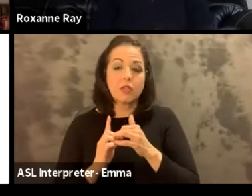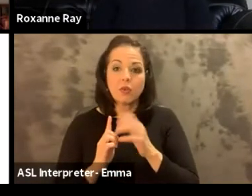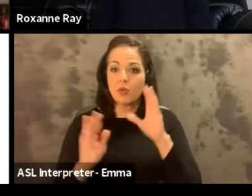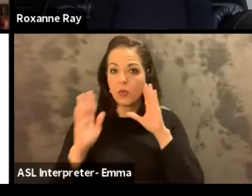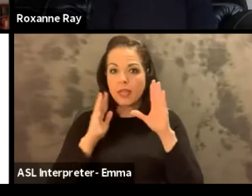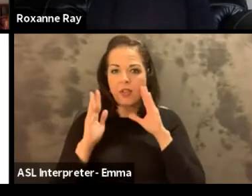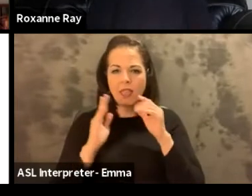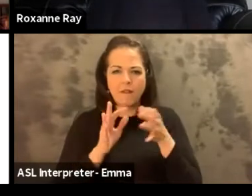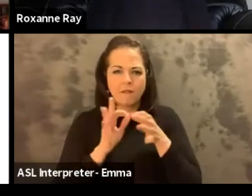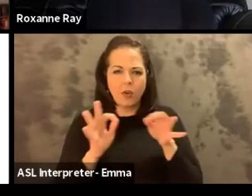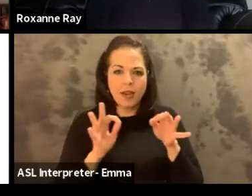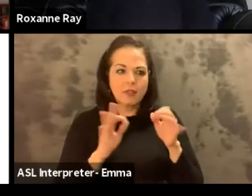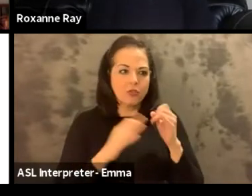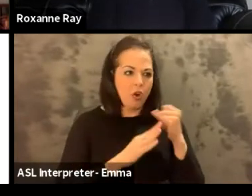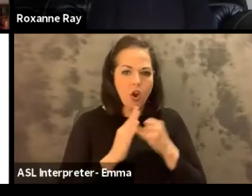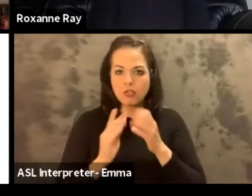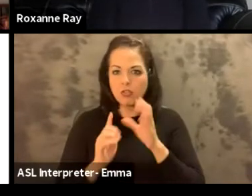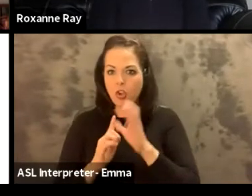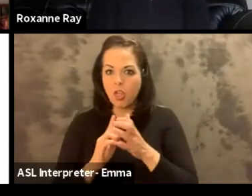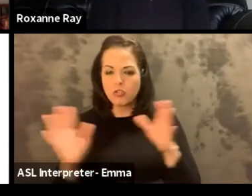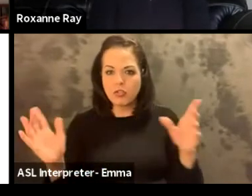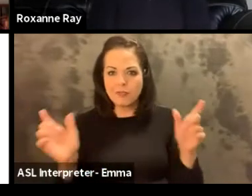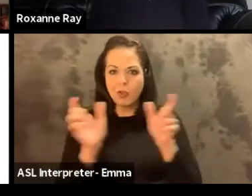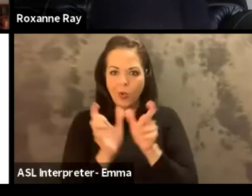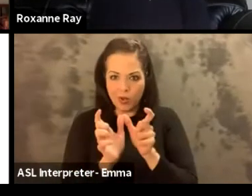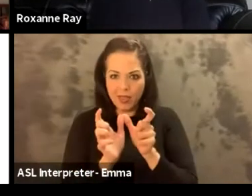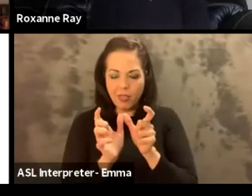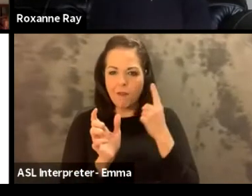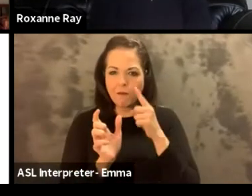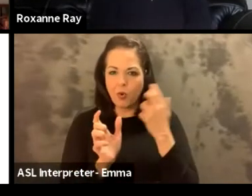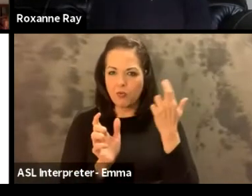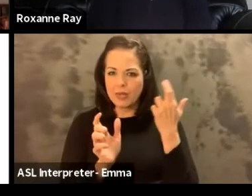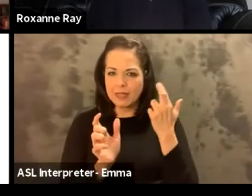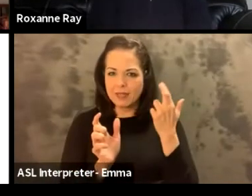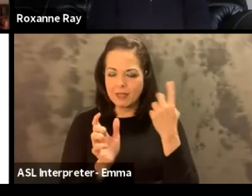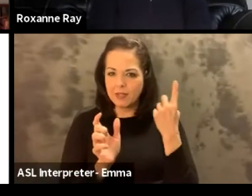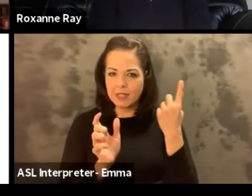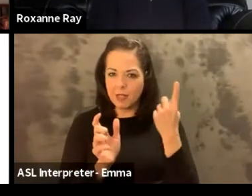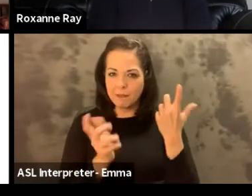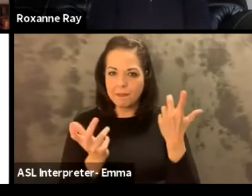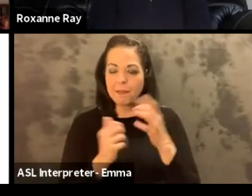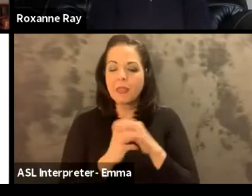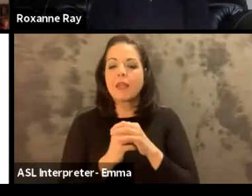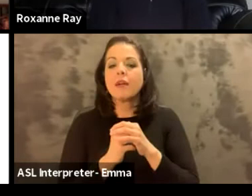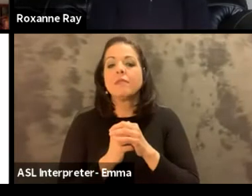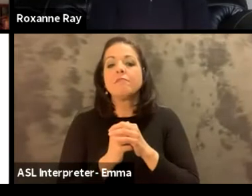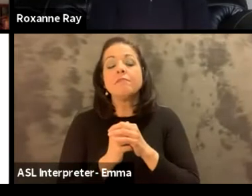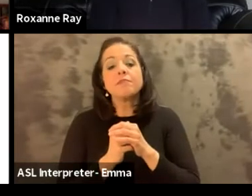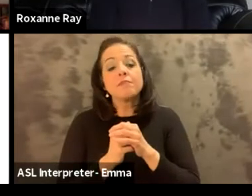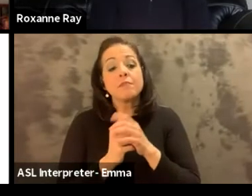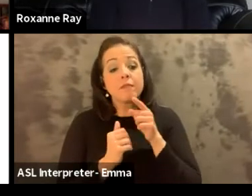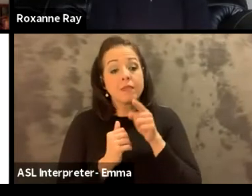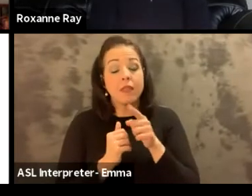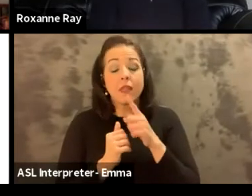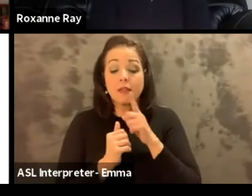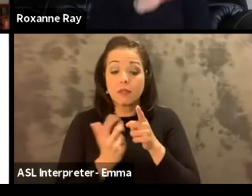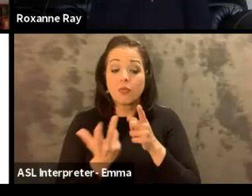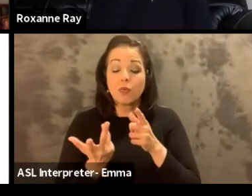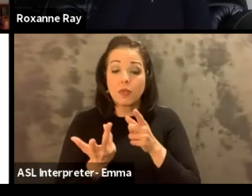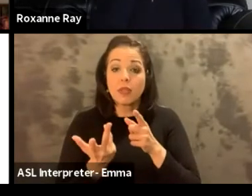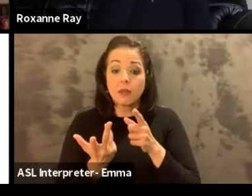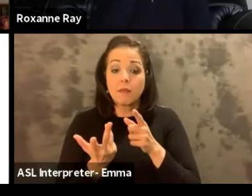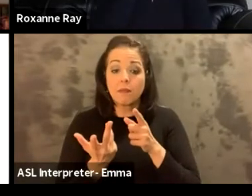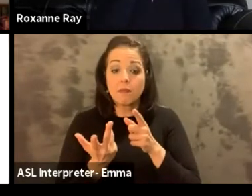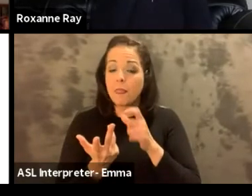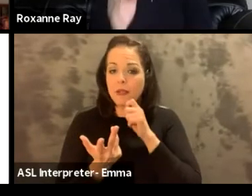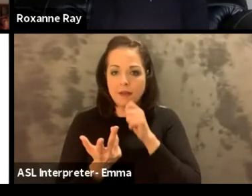arts and culture, like, you know, they go together for a reason sort of thing. And so it's totally like, you know,